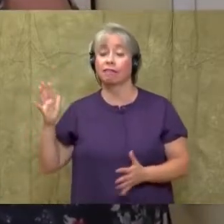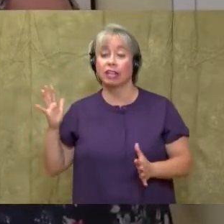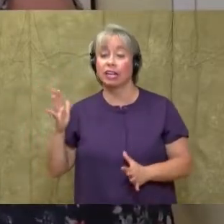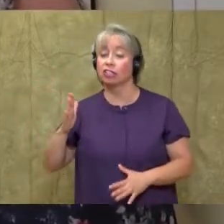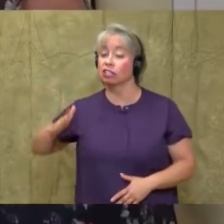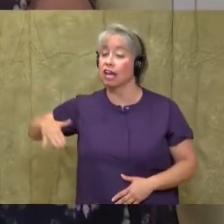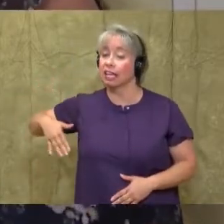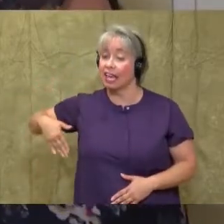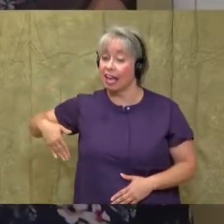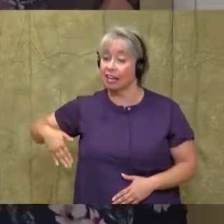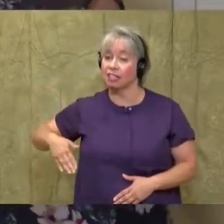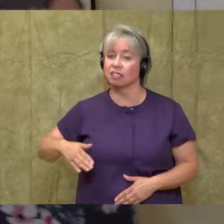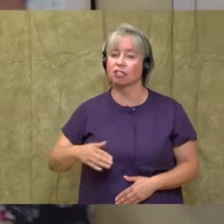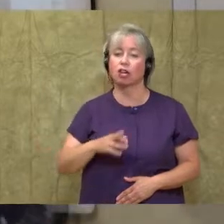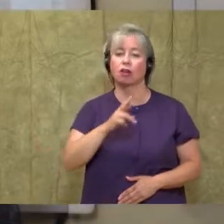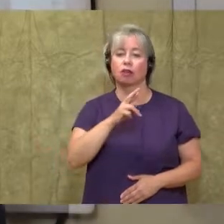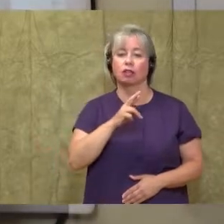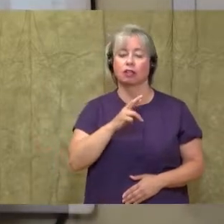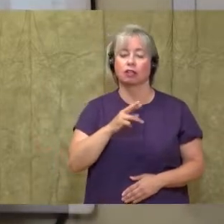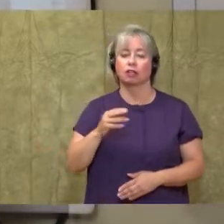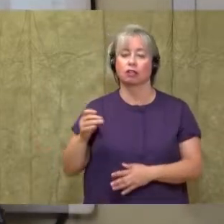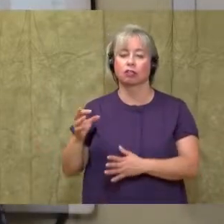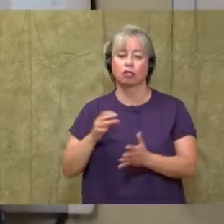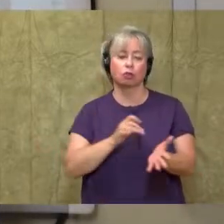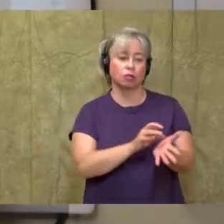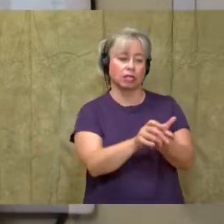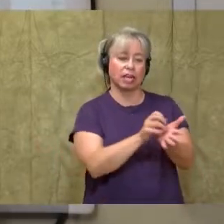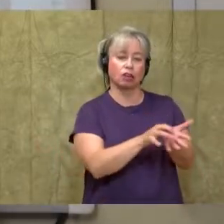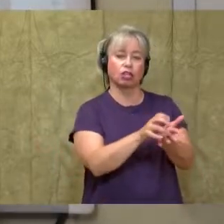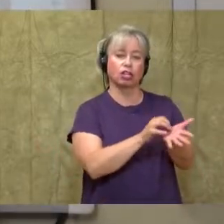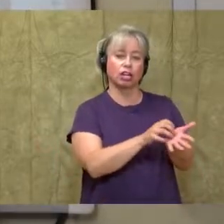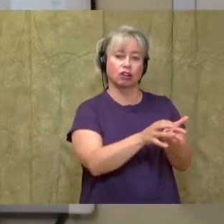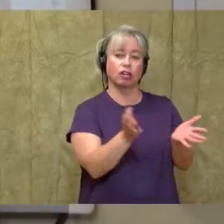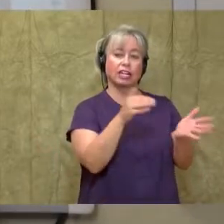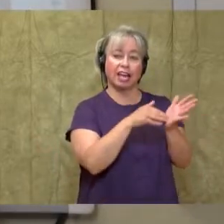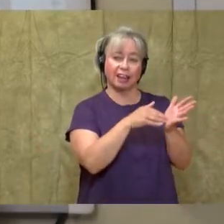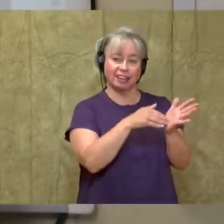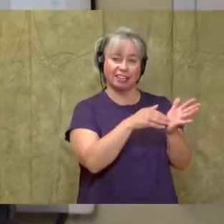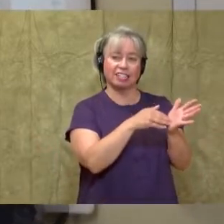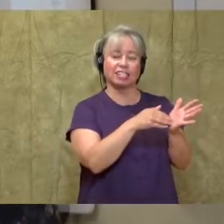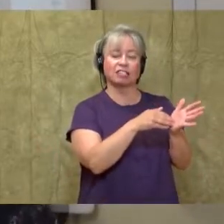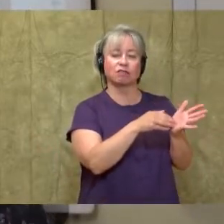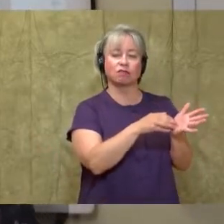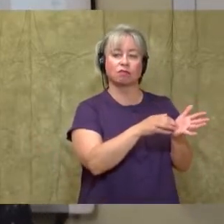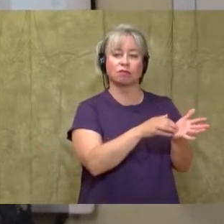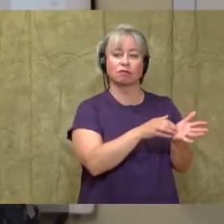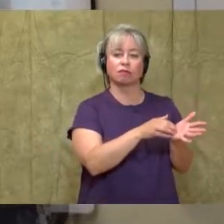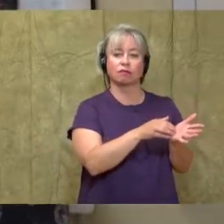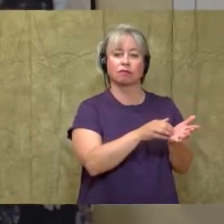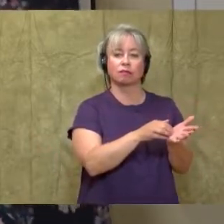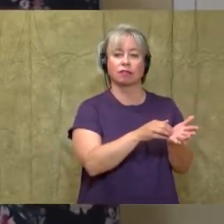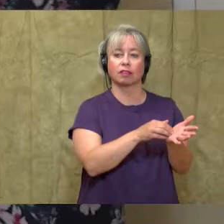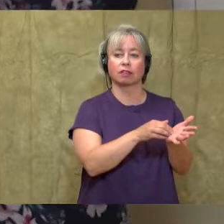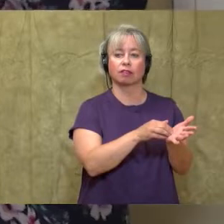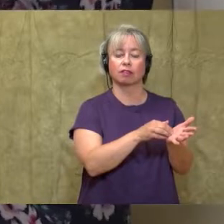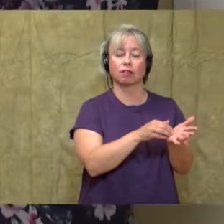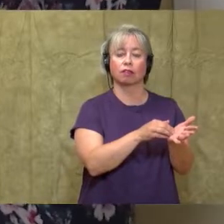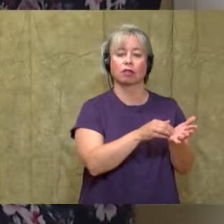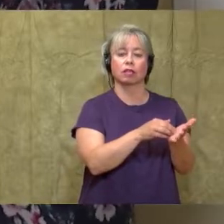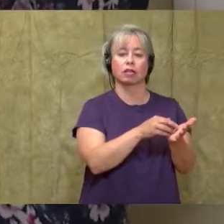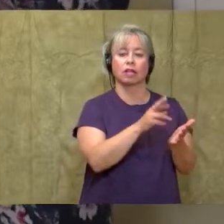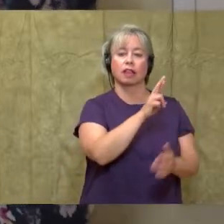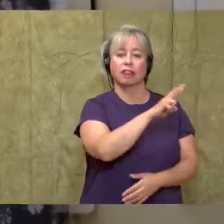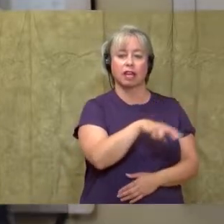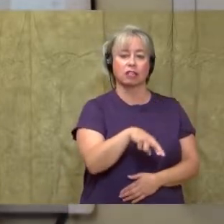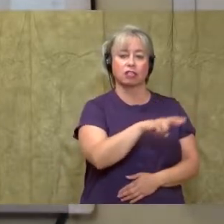c. So we're going to go back over to our calculator, and we're going to find the square root